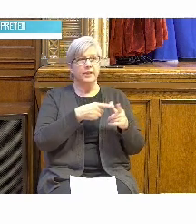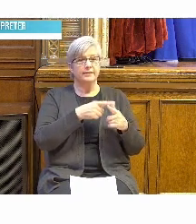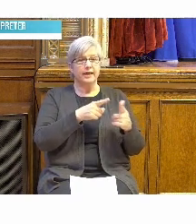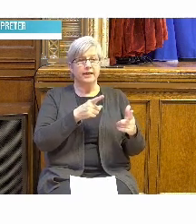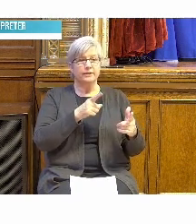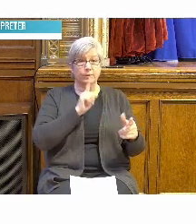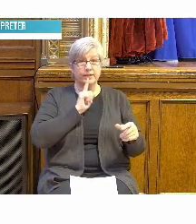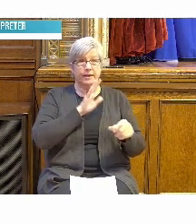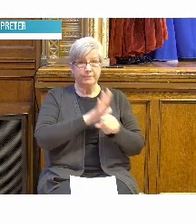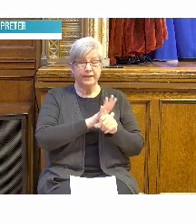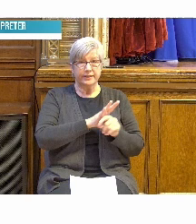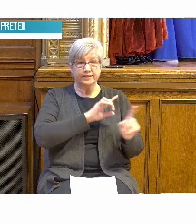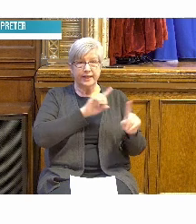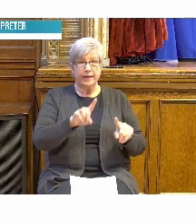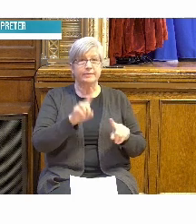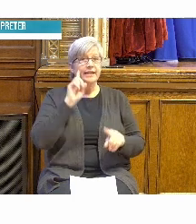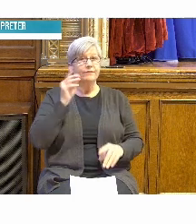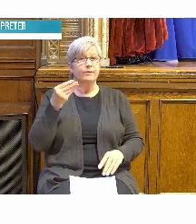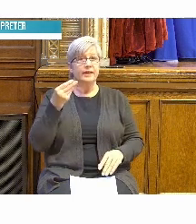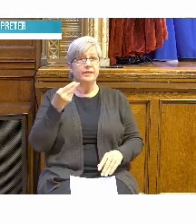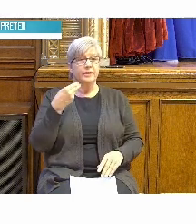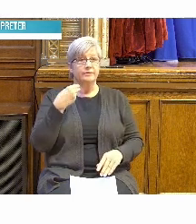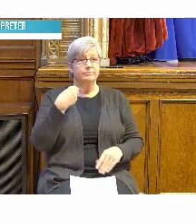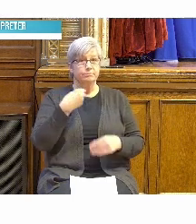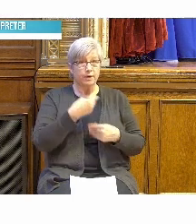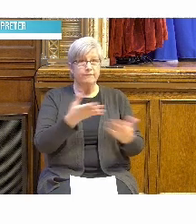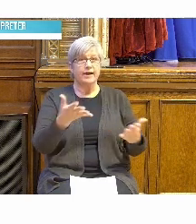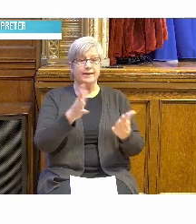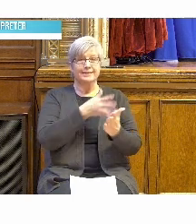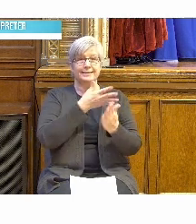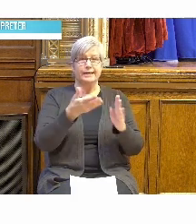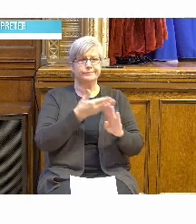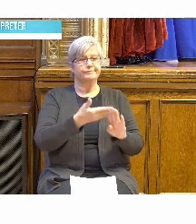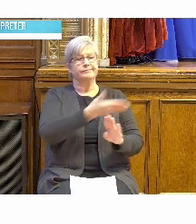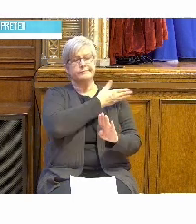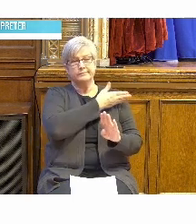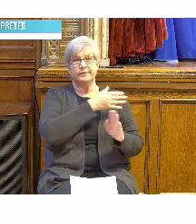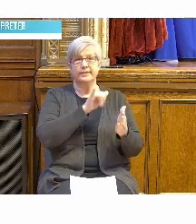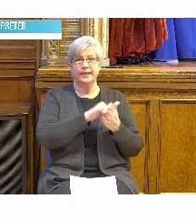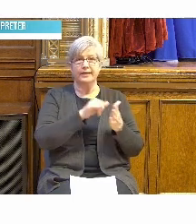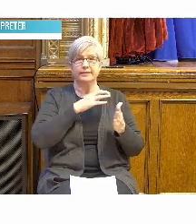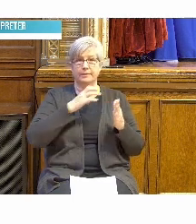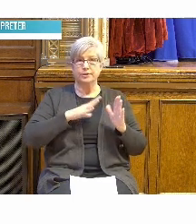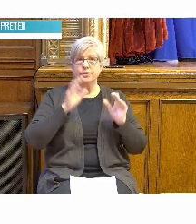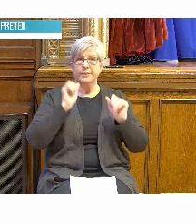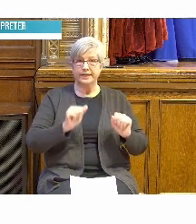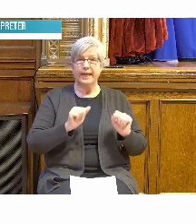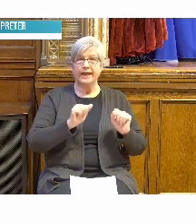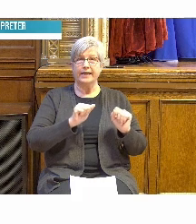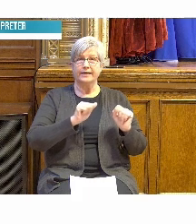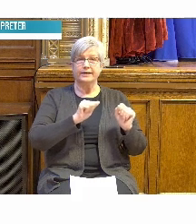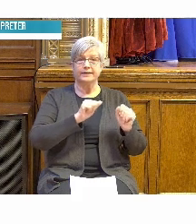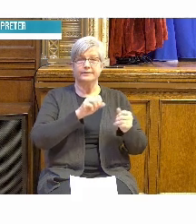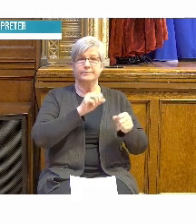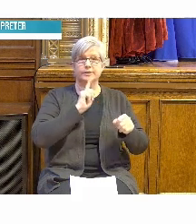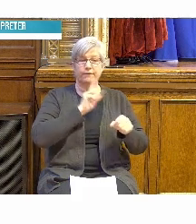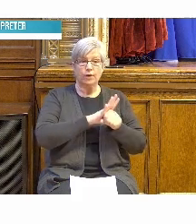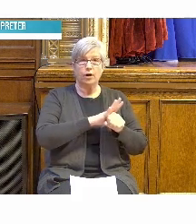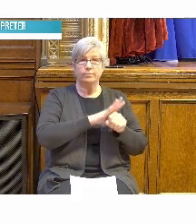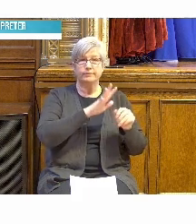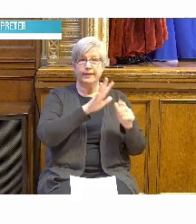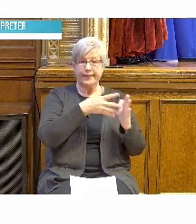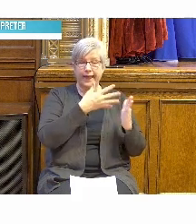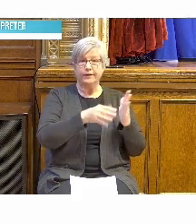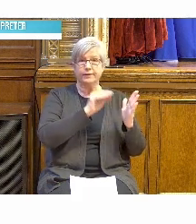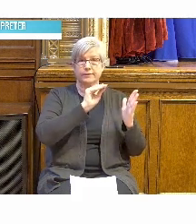if we provide a schedule in advance that commissioners can hold themselves to, because as it was mentioned